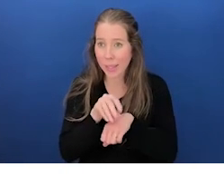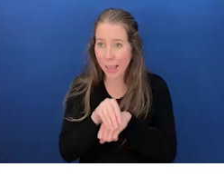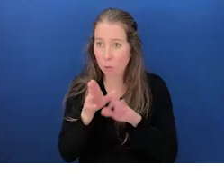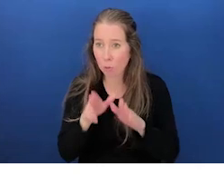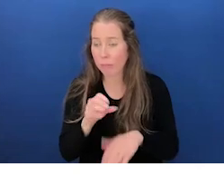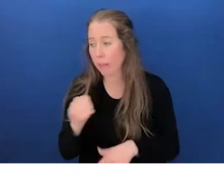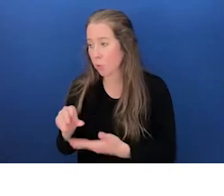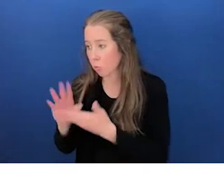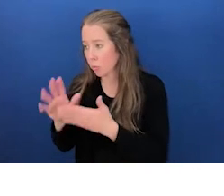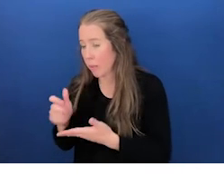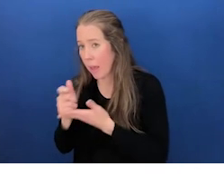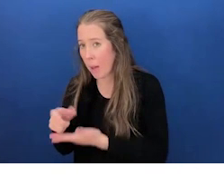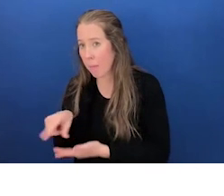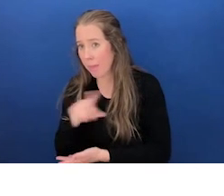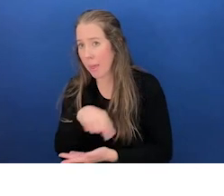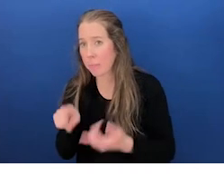can help them succeed.